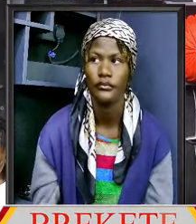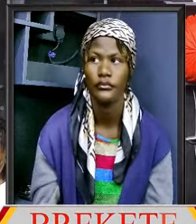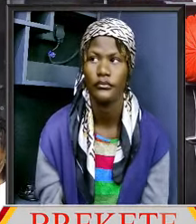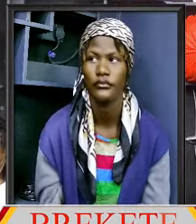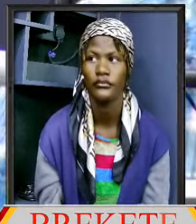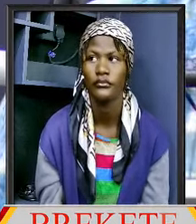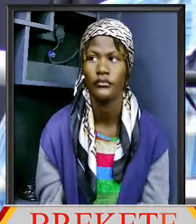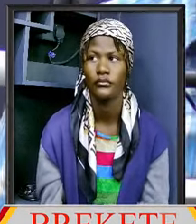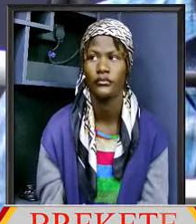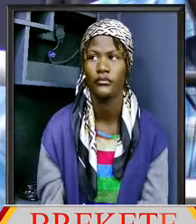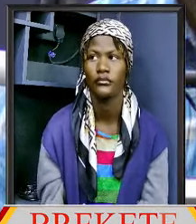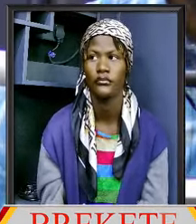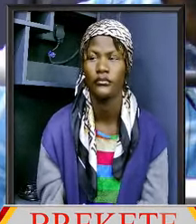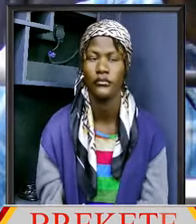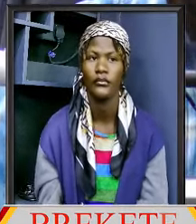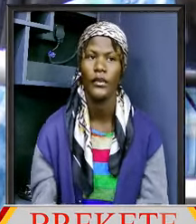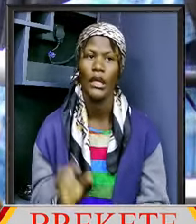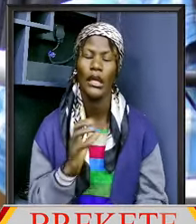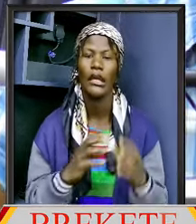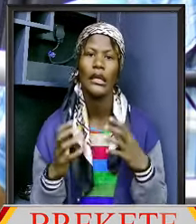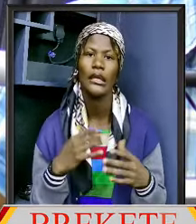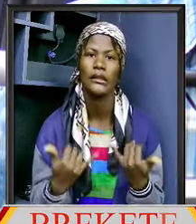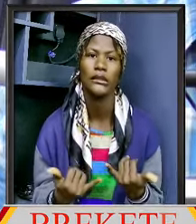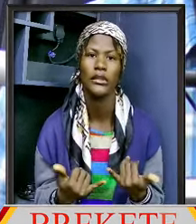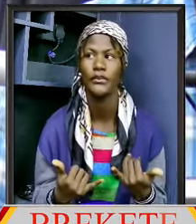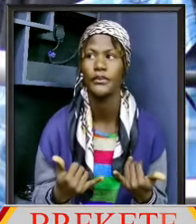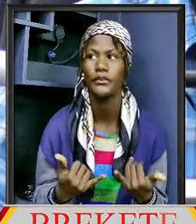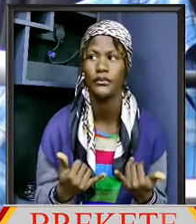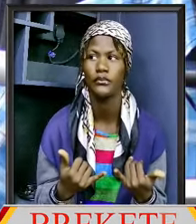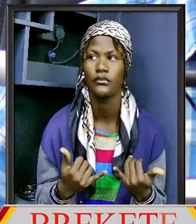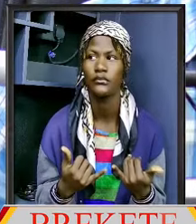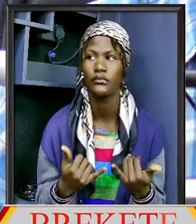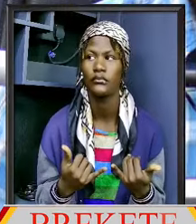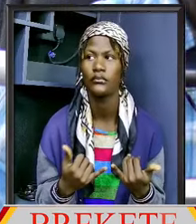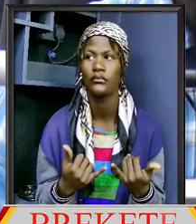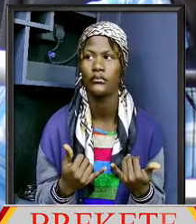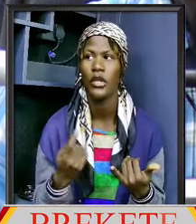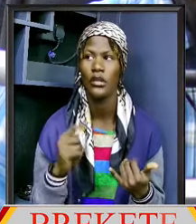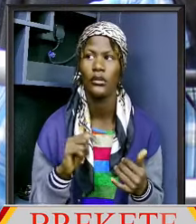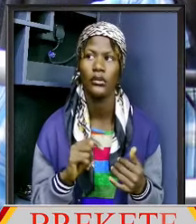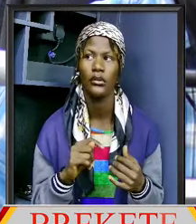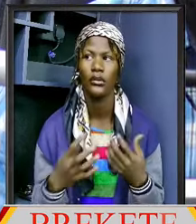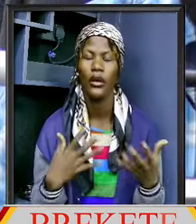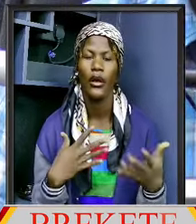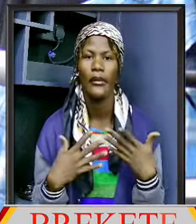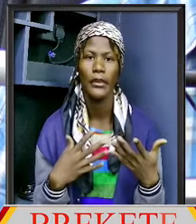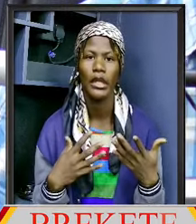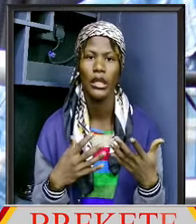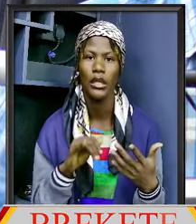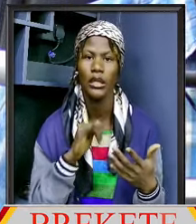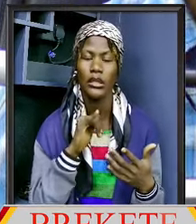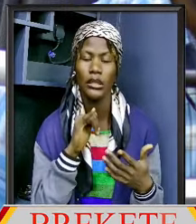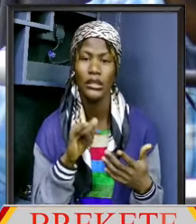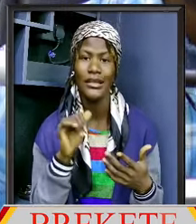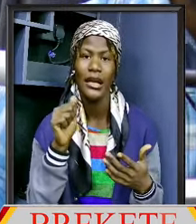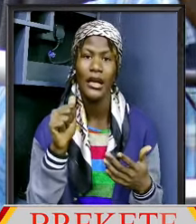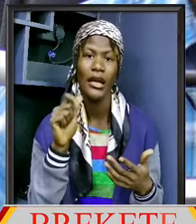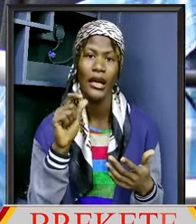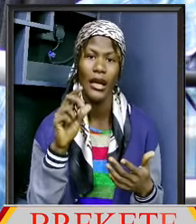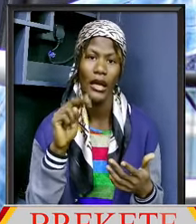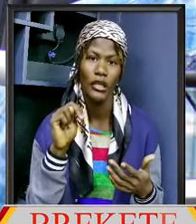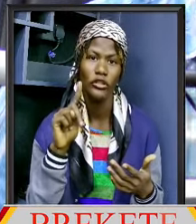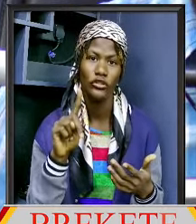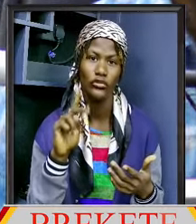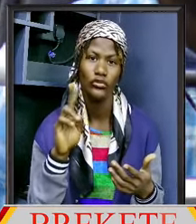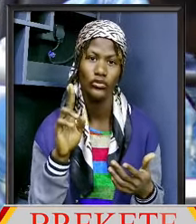Yes, any other updates? No, sir. Na case now. Okay. The complainant na Andrew Isho and